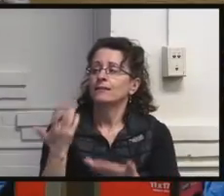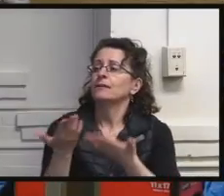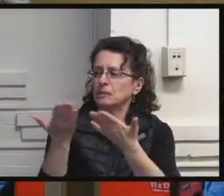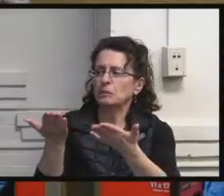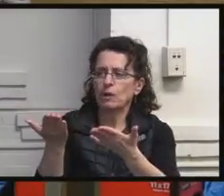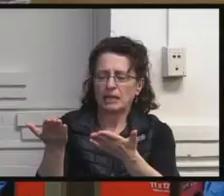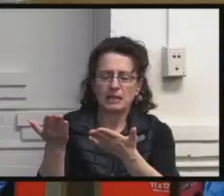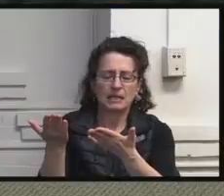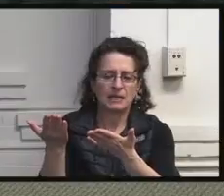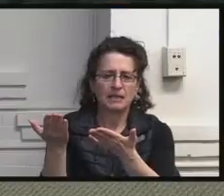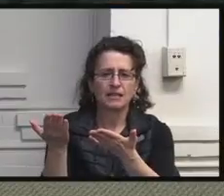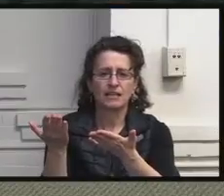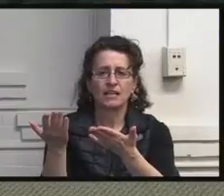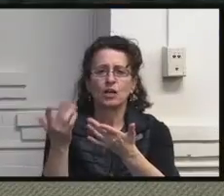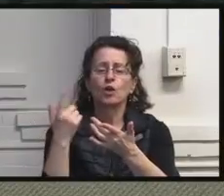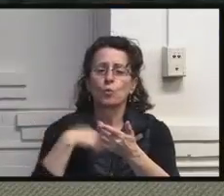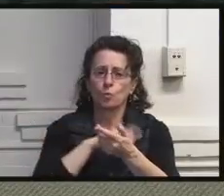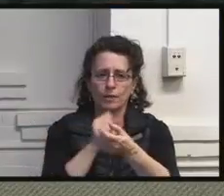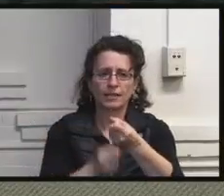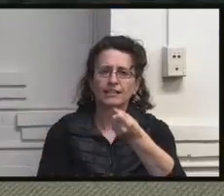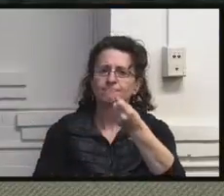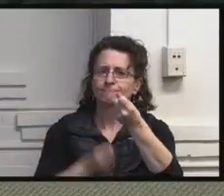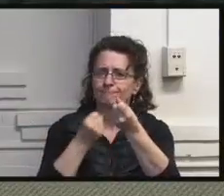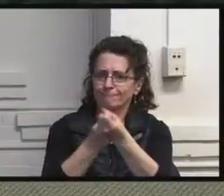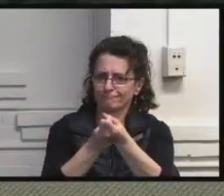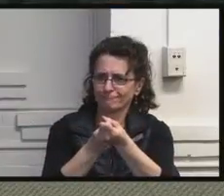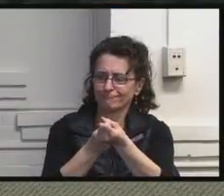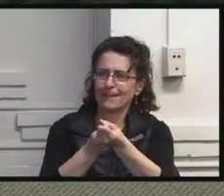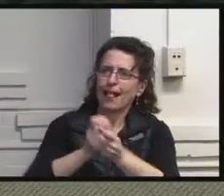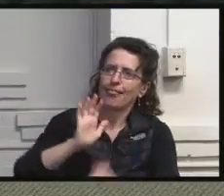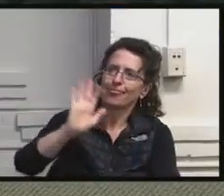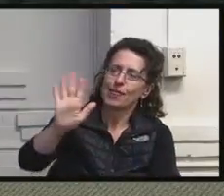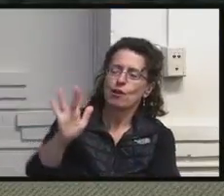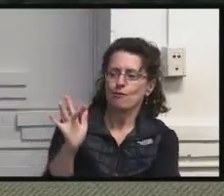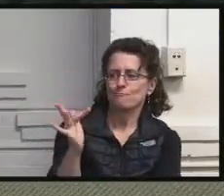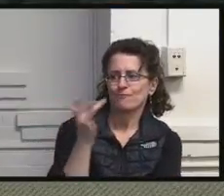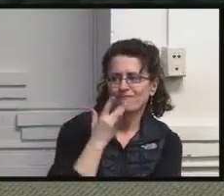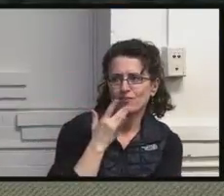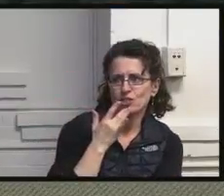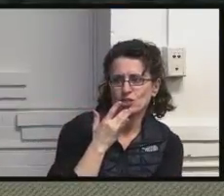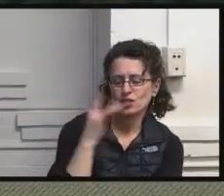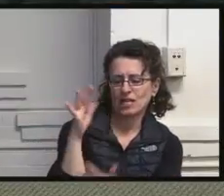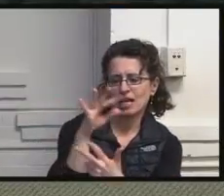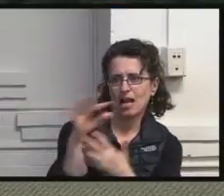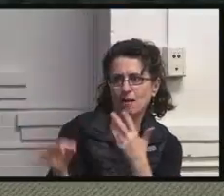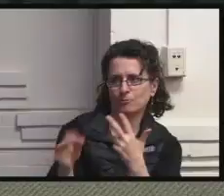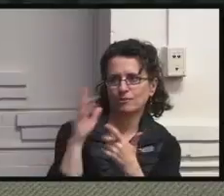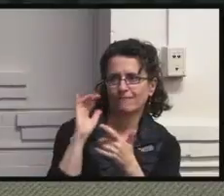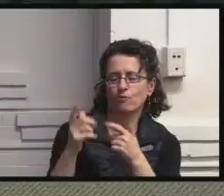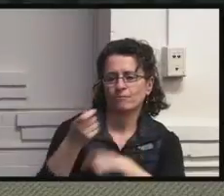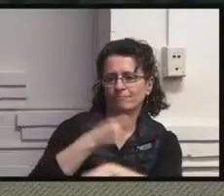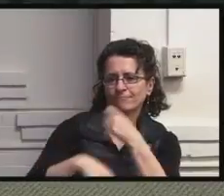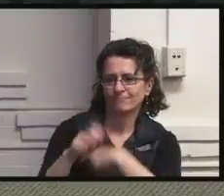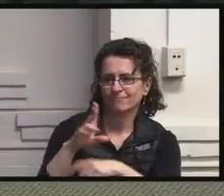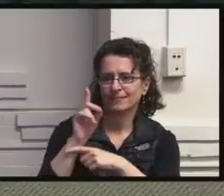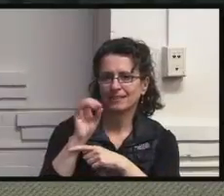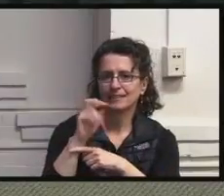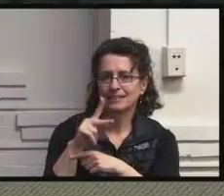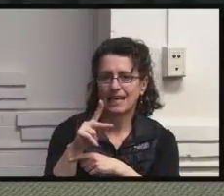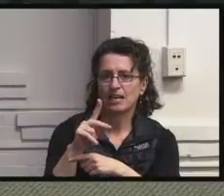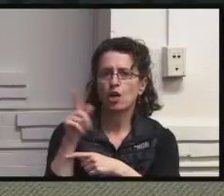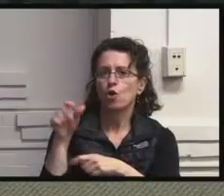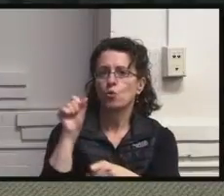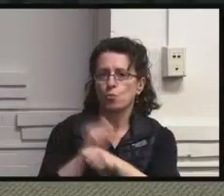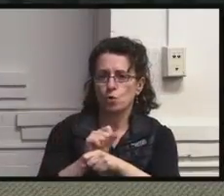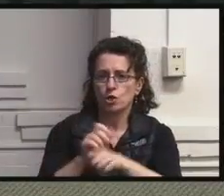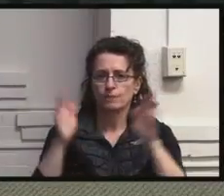we endorse the preferred alternative for deck replacement in an 8-week period during